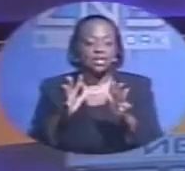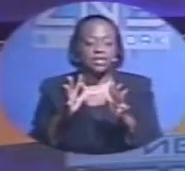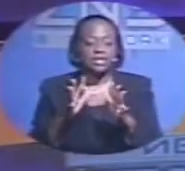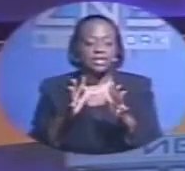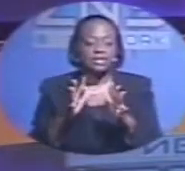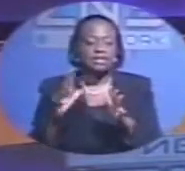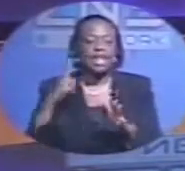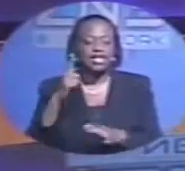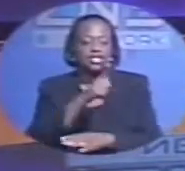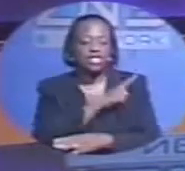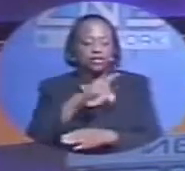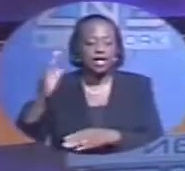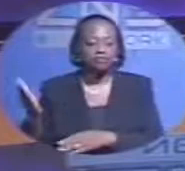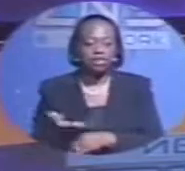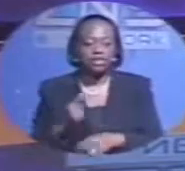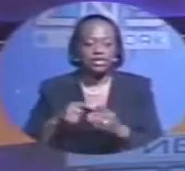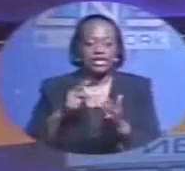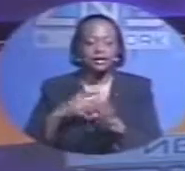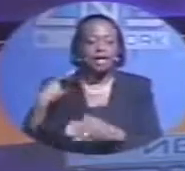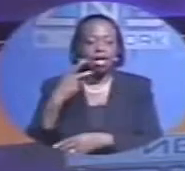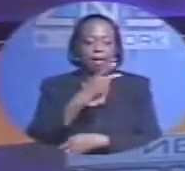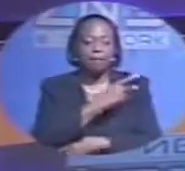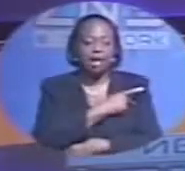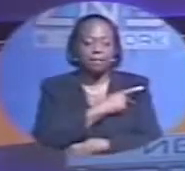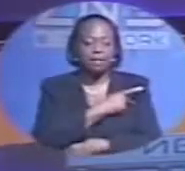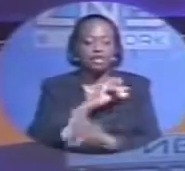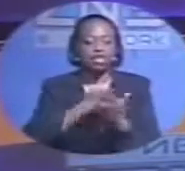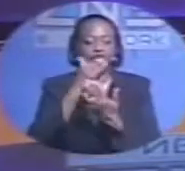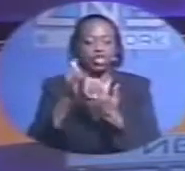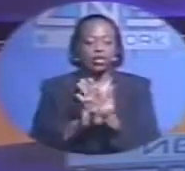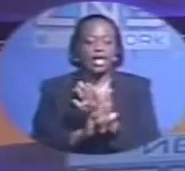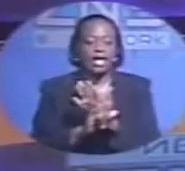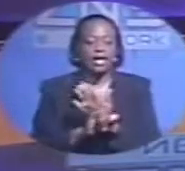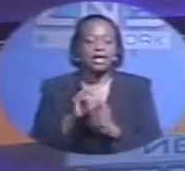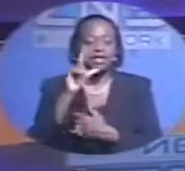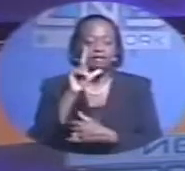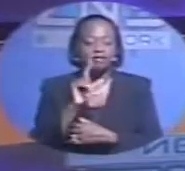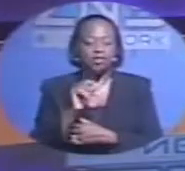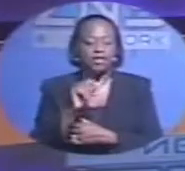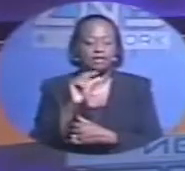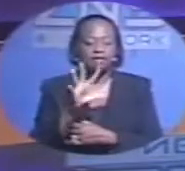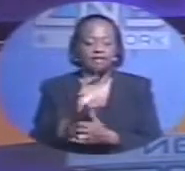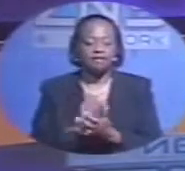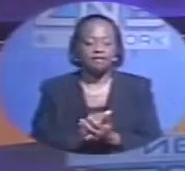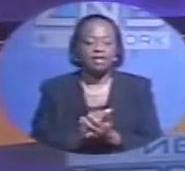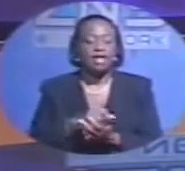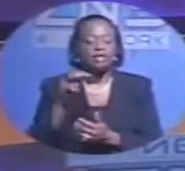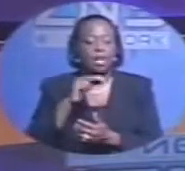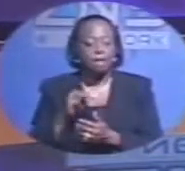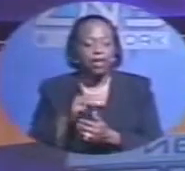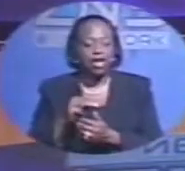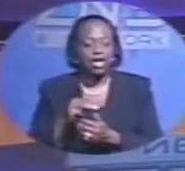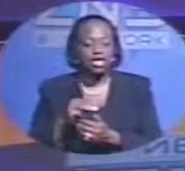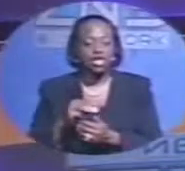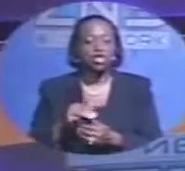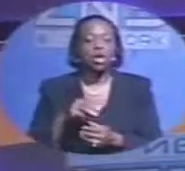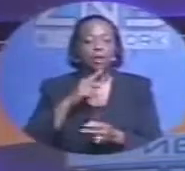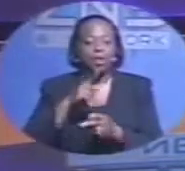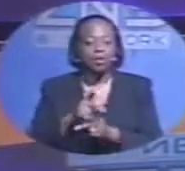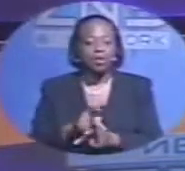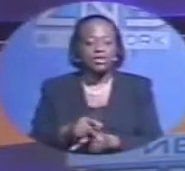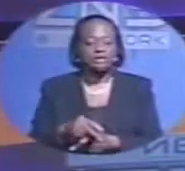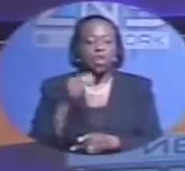legislation to be introduced in Parliament when it resumes July 25th. That includes the mortgage relief proposal to assist hundreds of